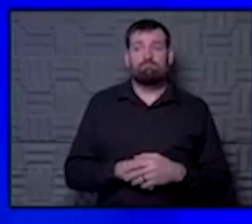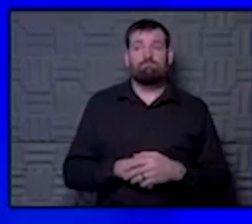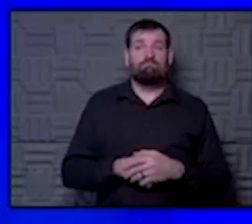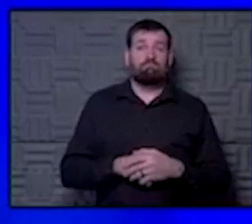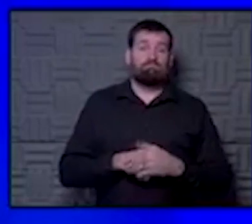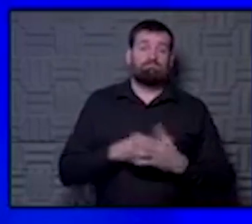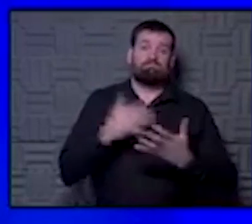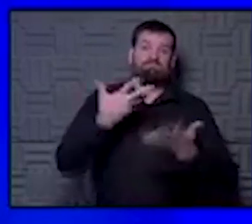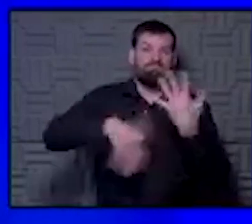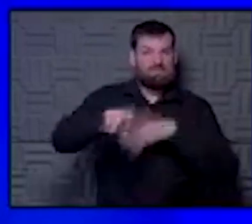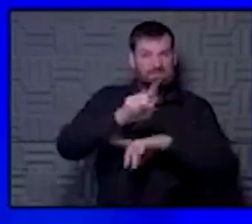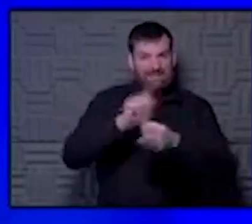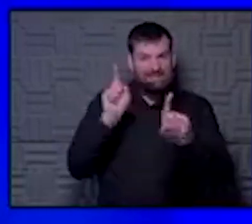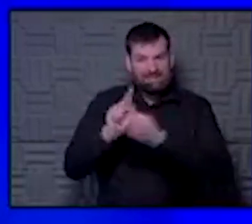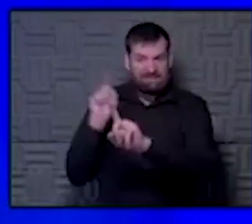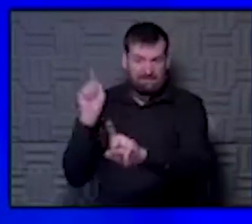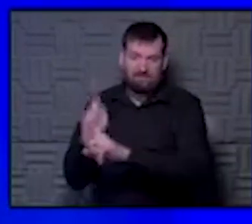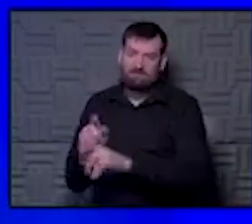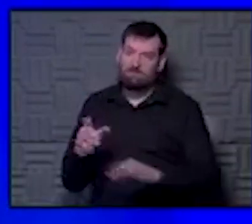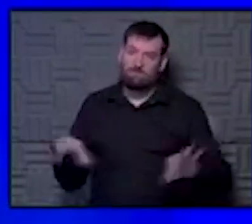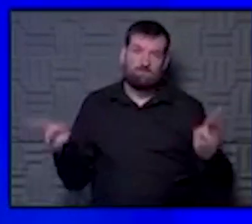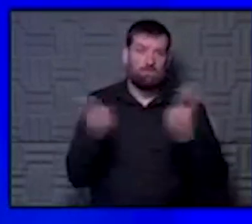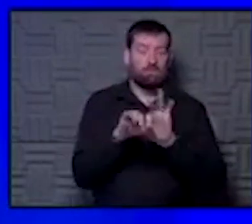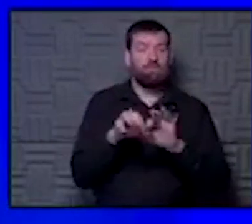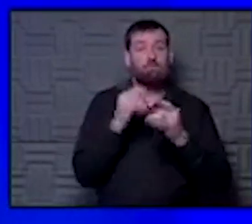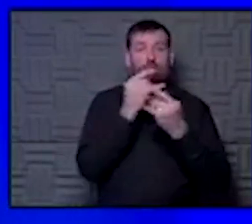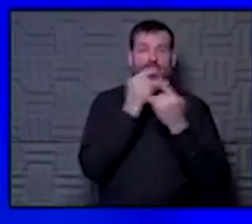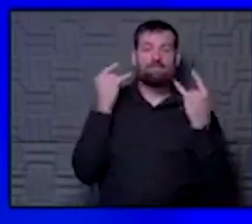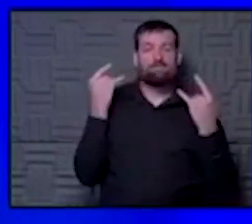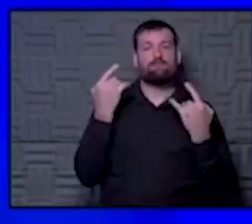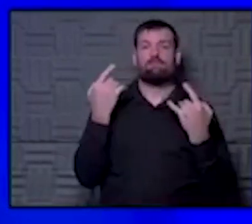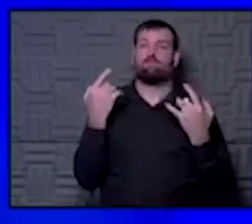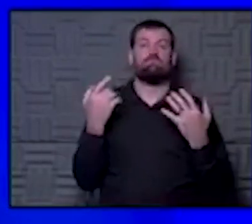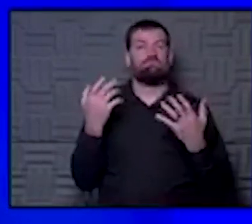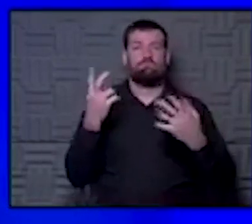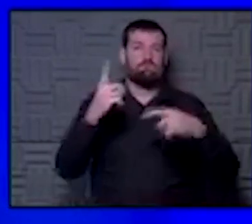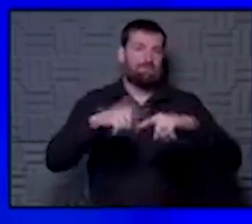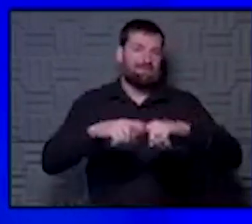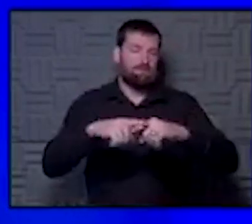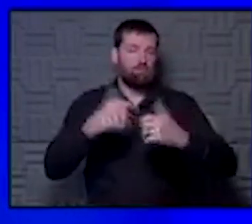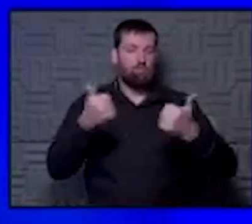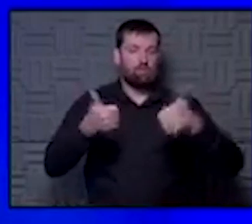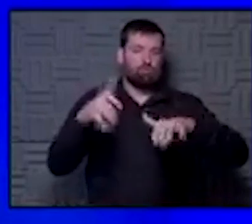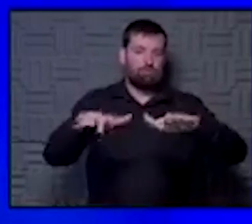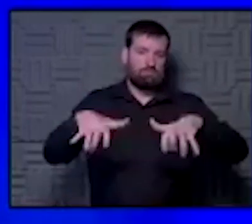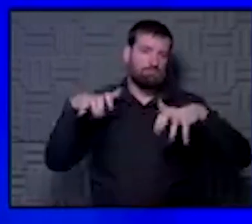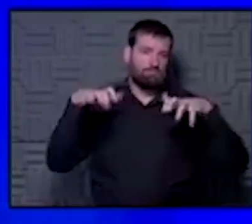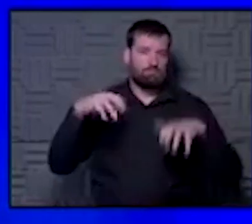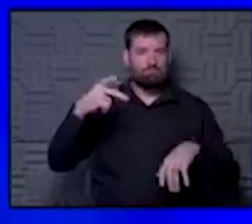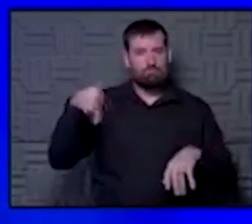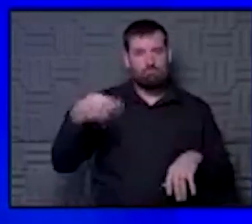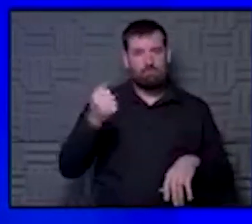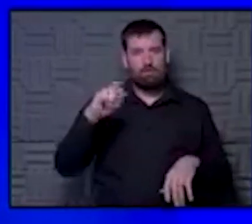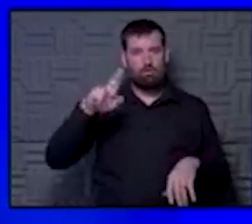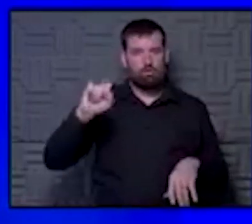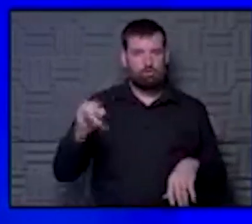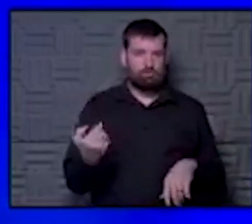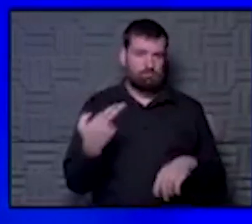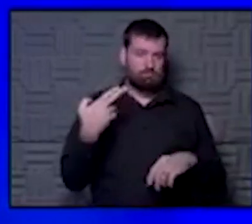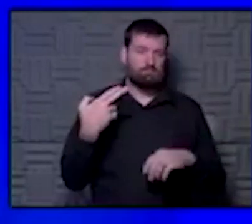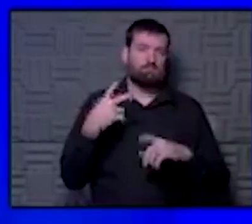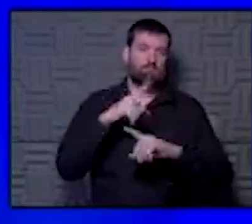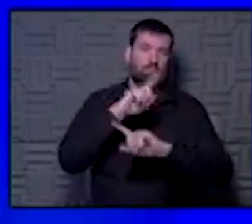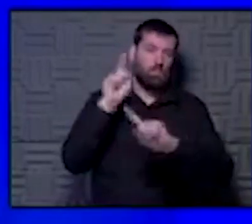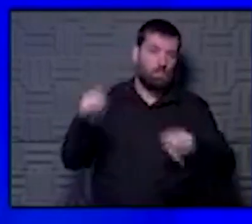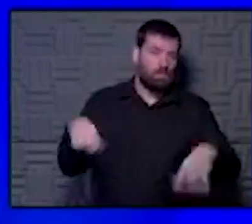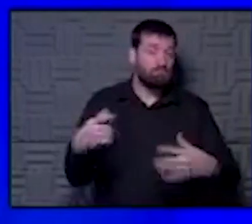Spacing was very important. Mask wearing is, I think it depends what parish or which congregation you're going to. Understand